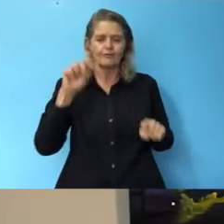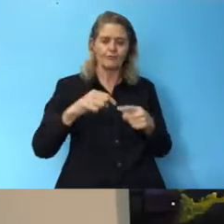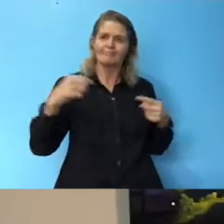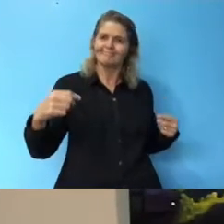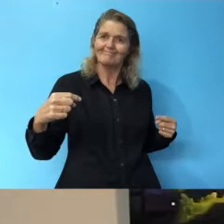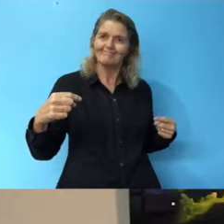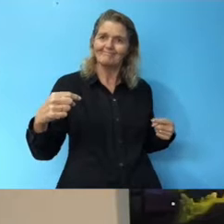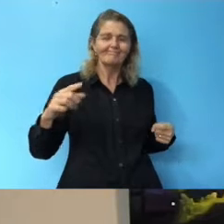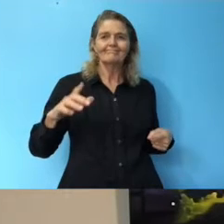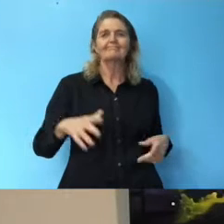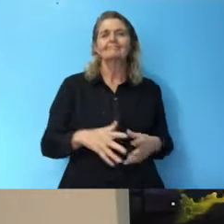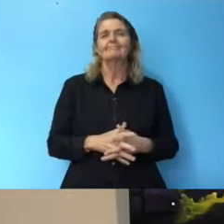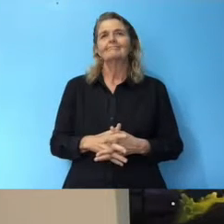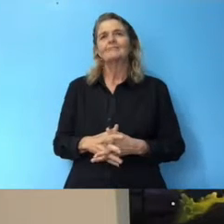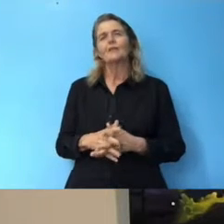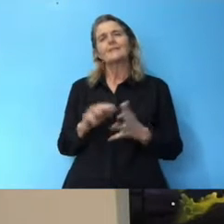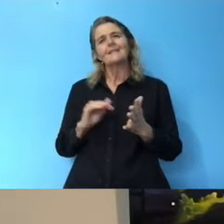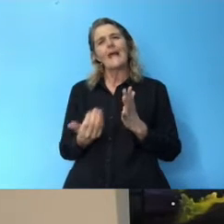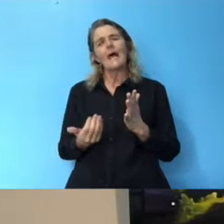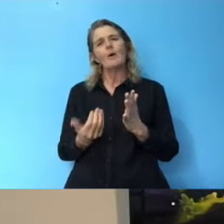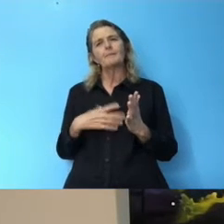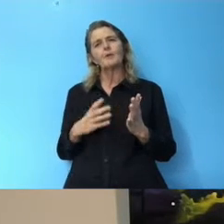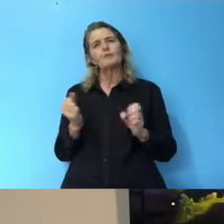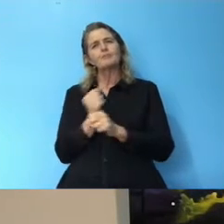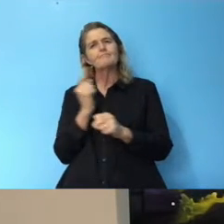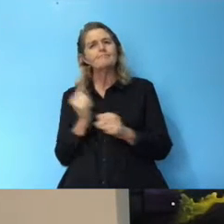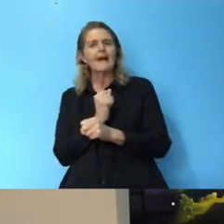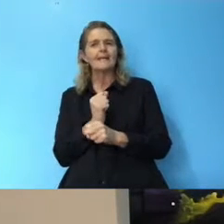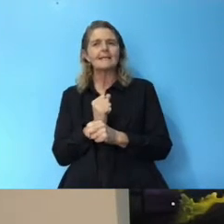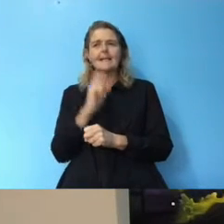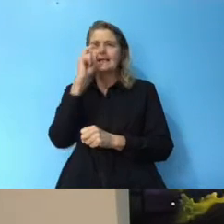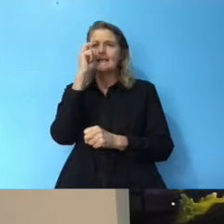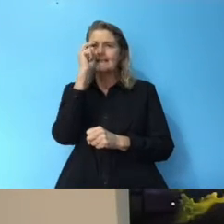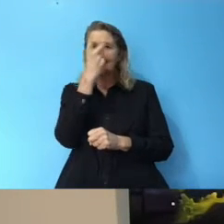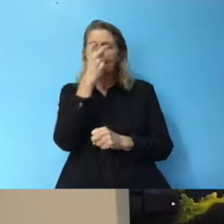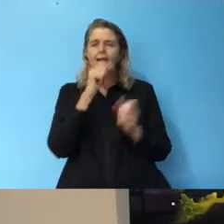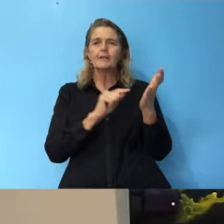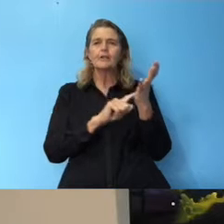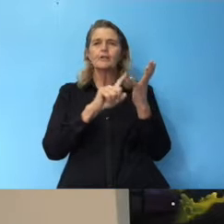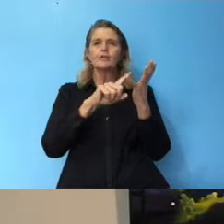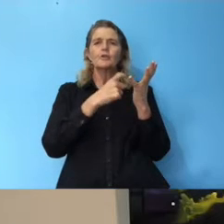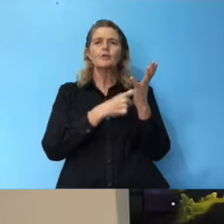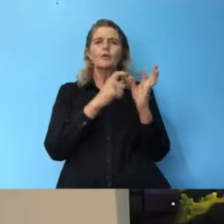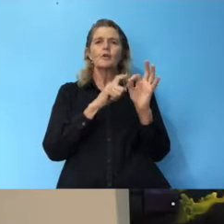darker turquoise colour, which is our blue and our green together.